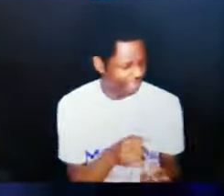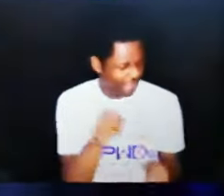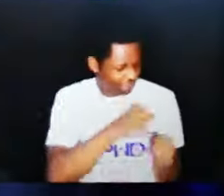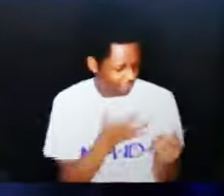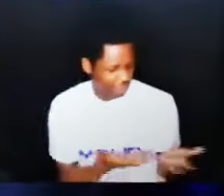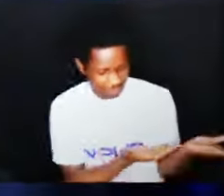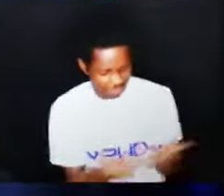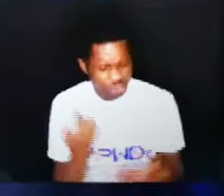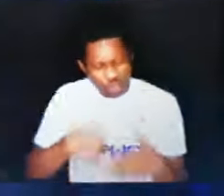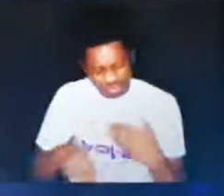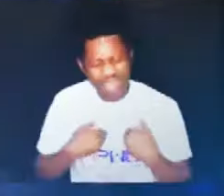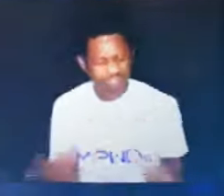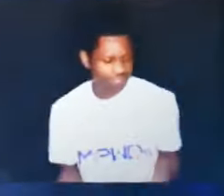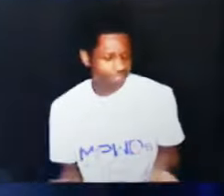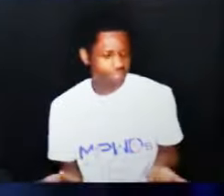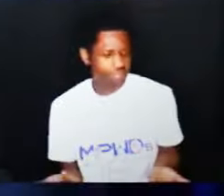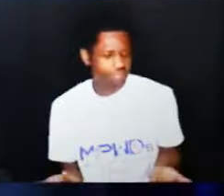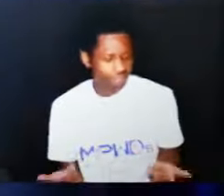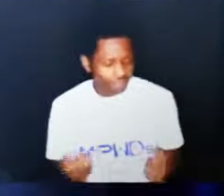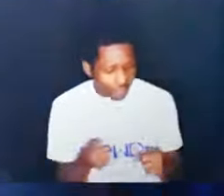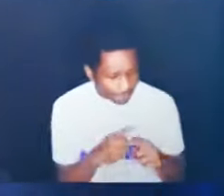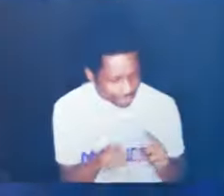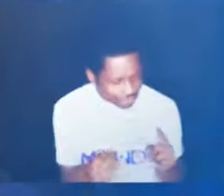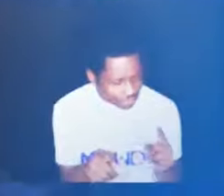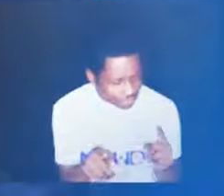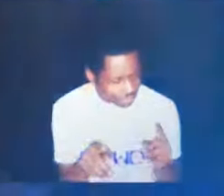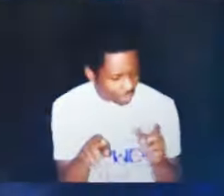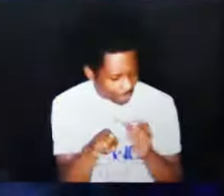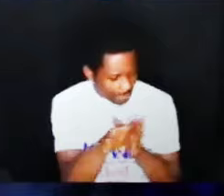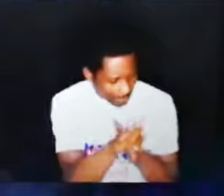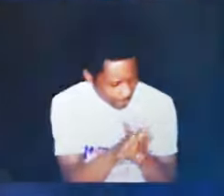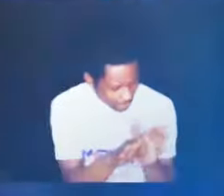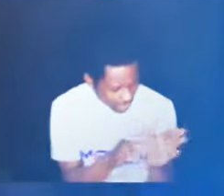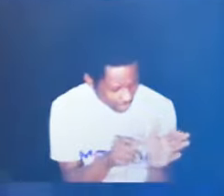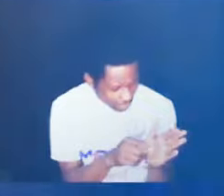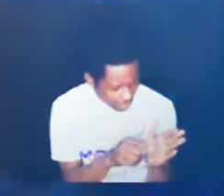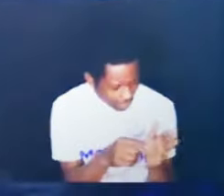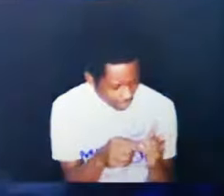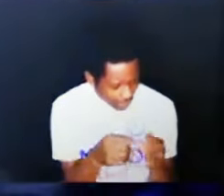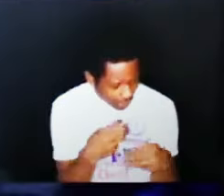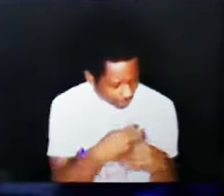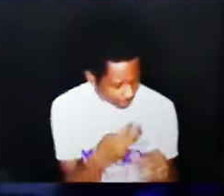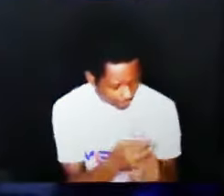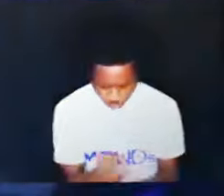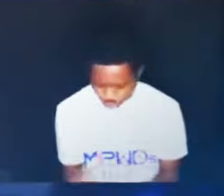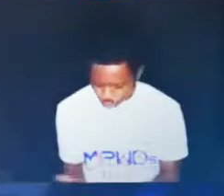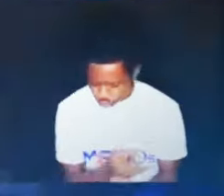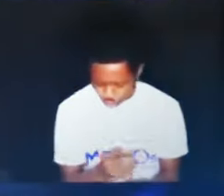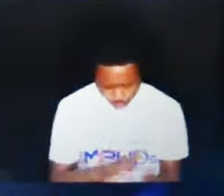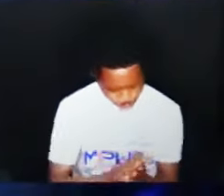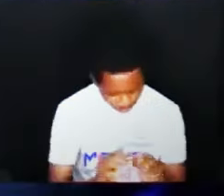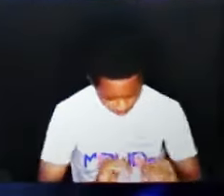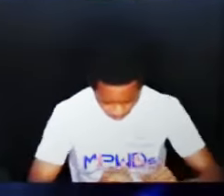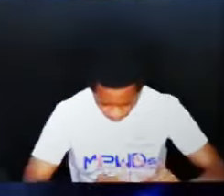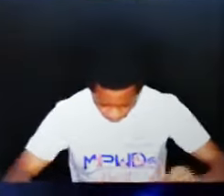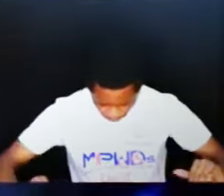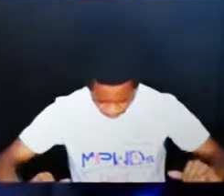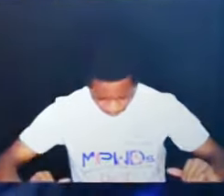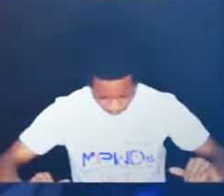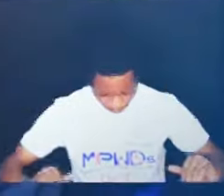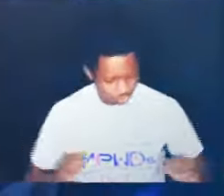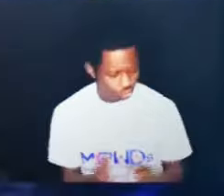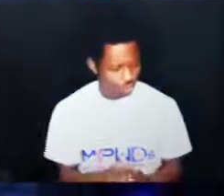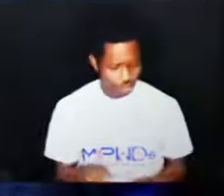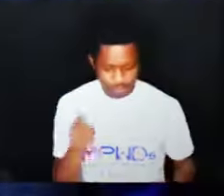the scripture separated the men from their offerings. Just them no odi nipa no ejina baby ana odi wan ye yede